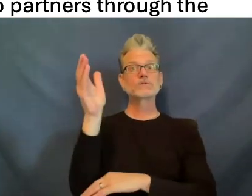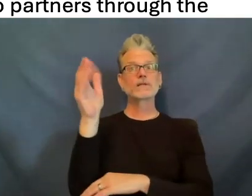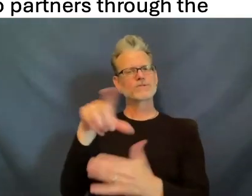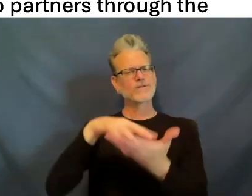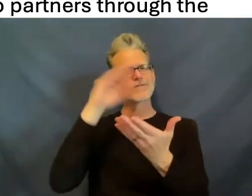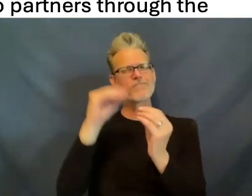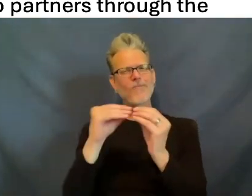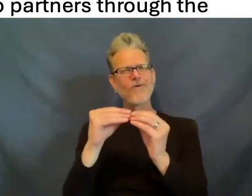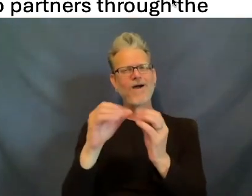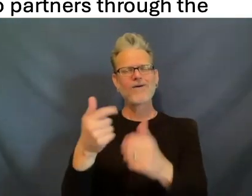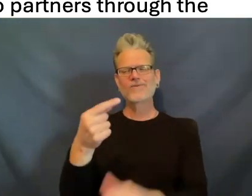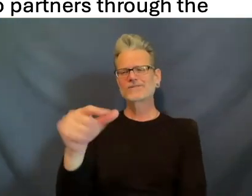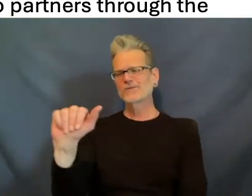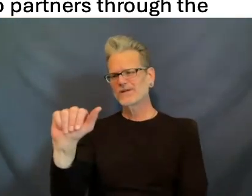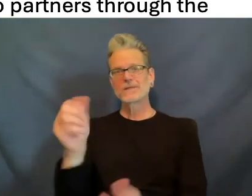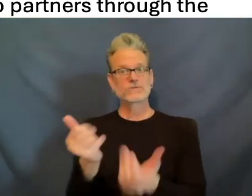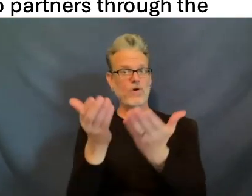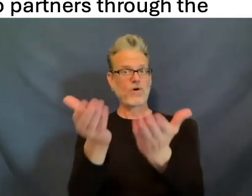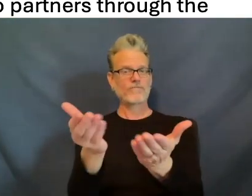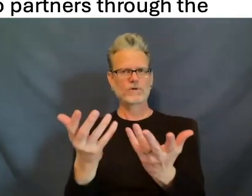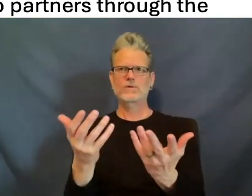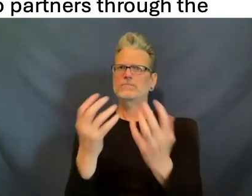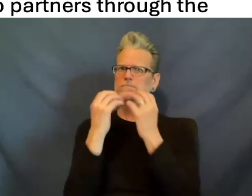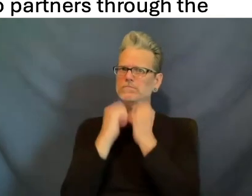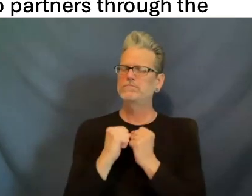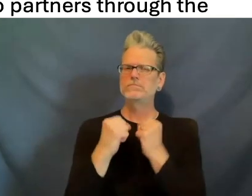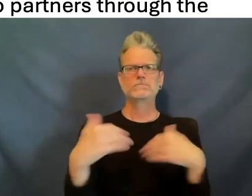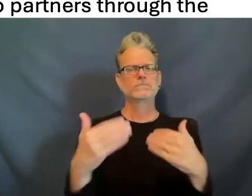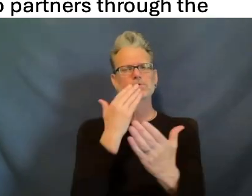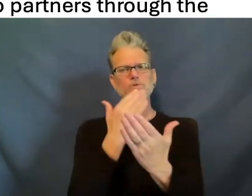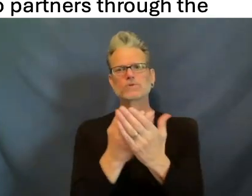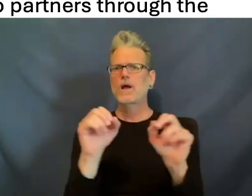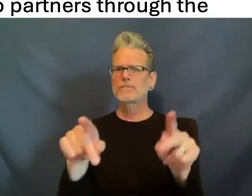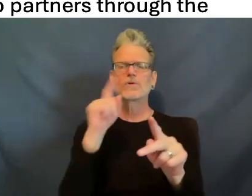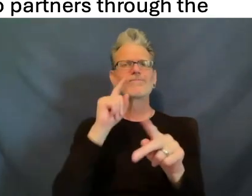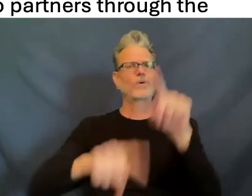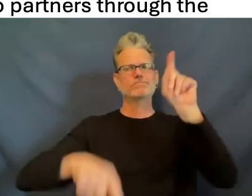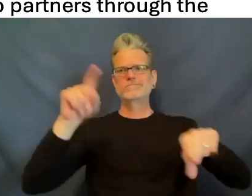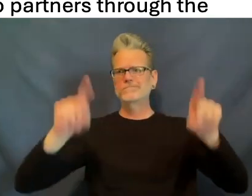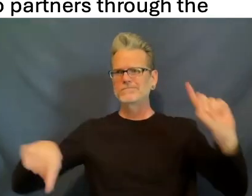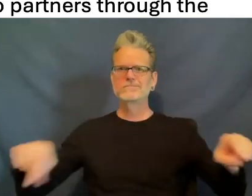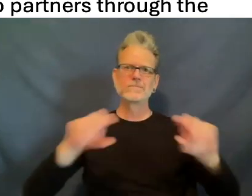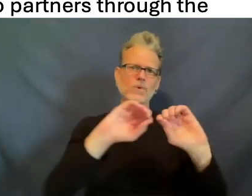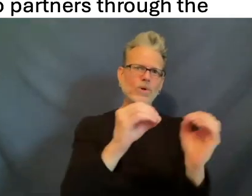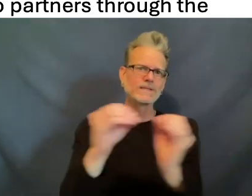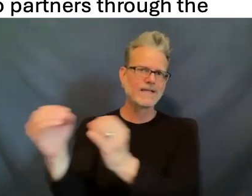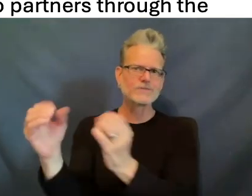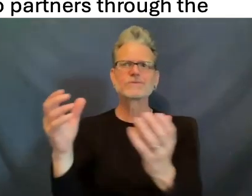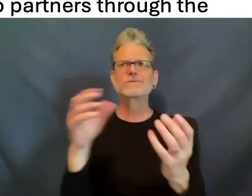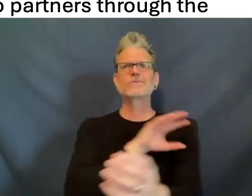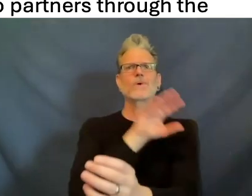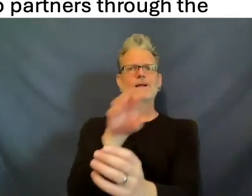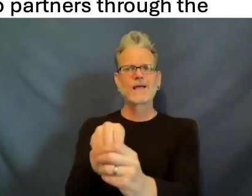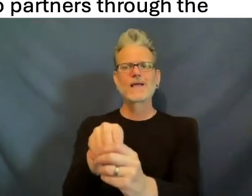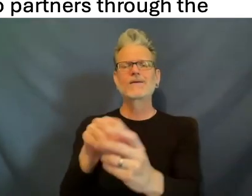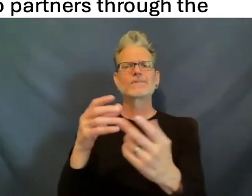about how grants and agreements offer valuable opportunities for a diverse range of organizations to engage in